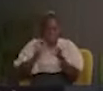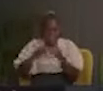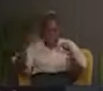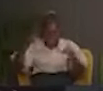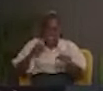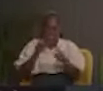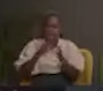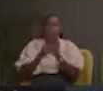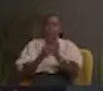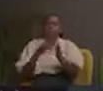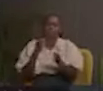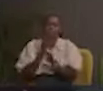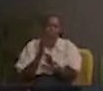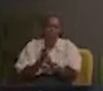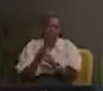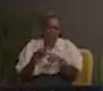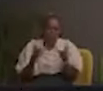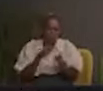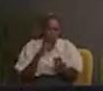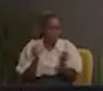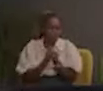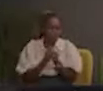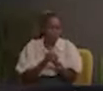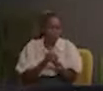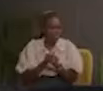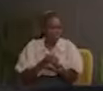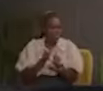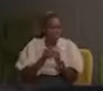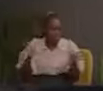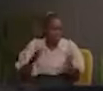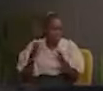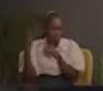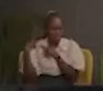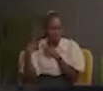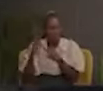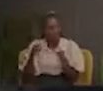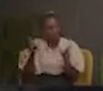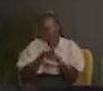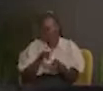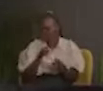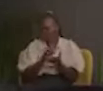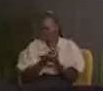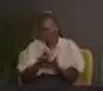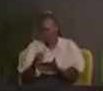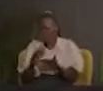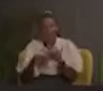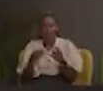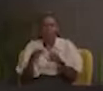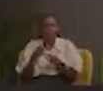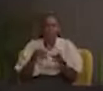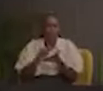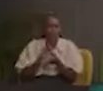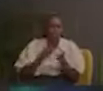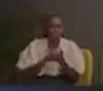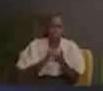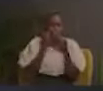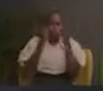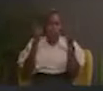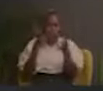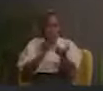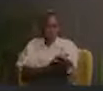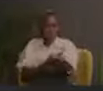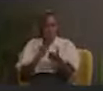of faith, but not without the responsibility participation of the saints. How about those who woke up in the morning to make this place